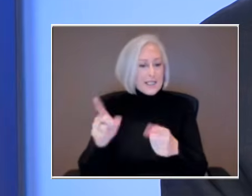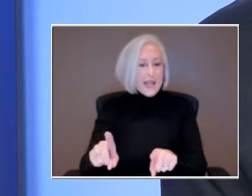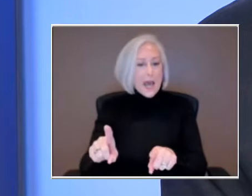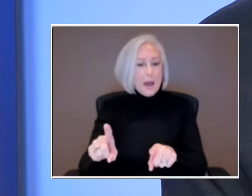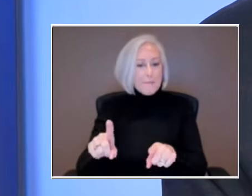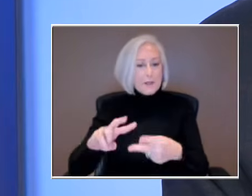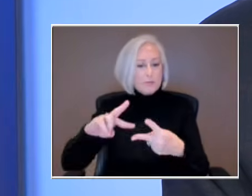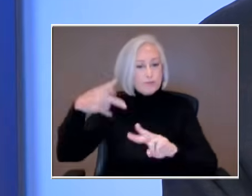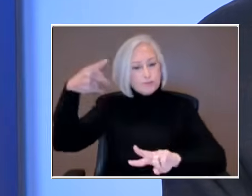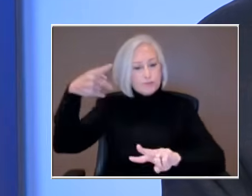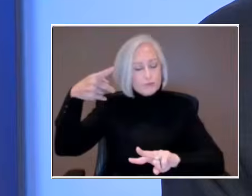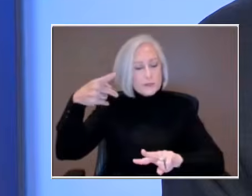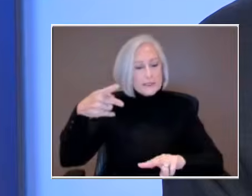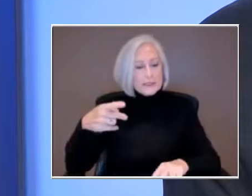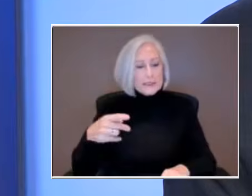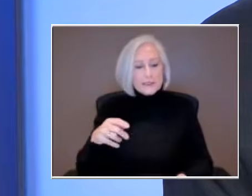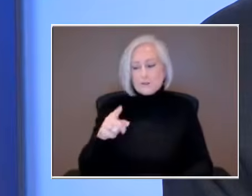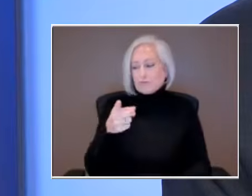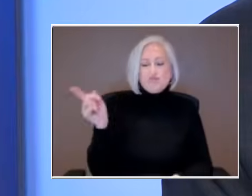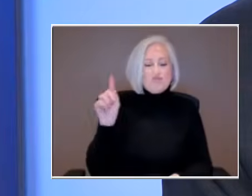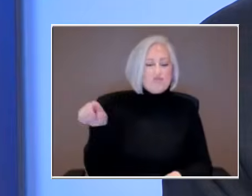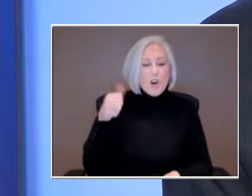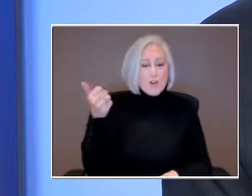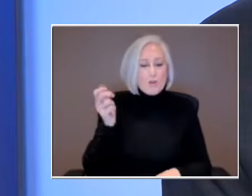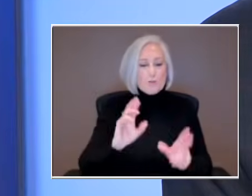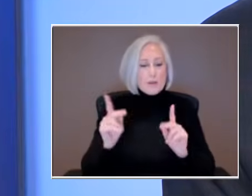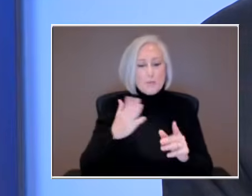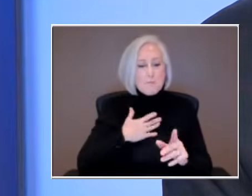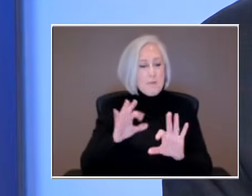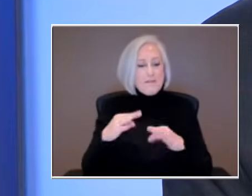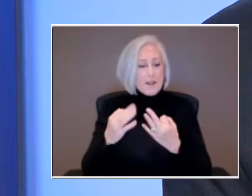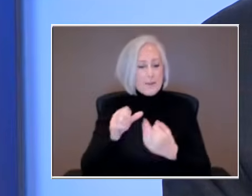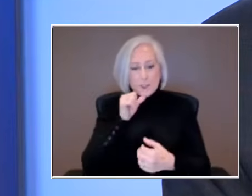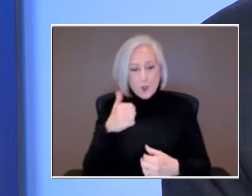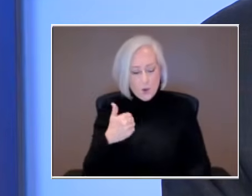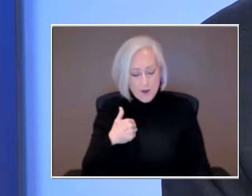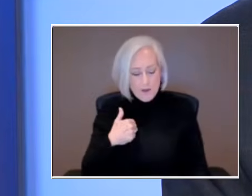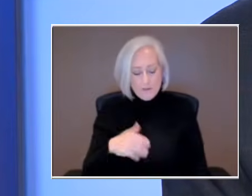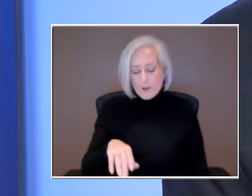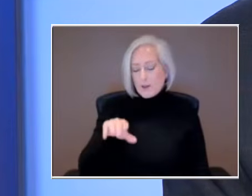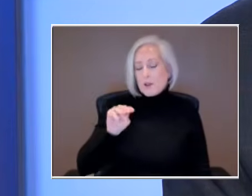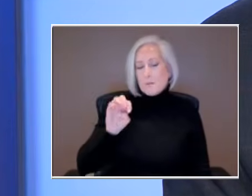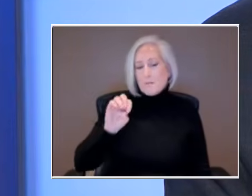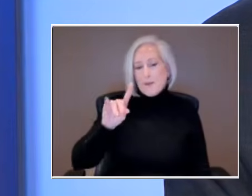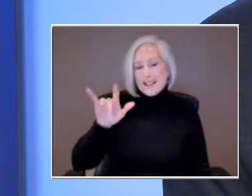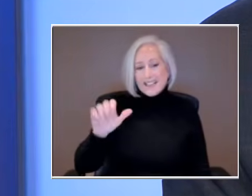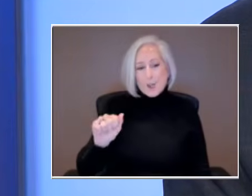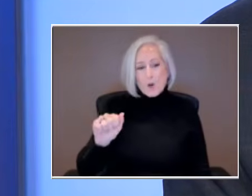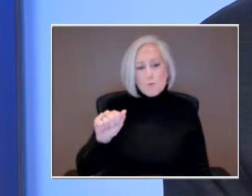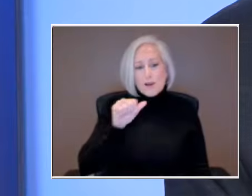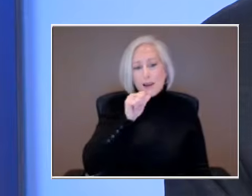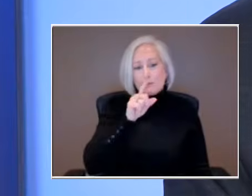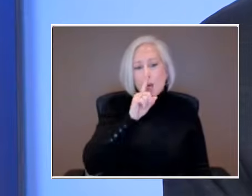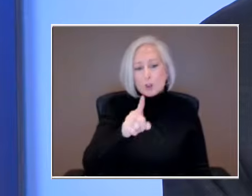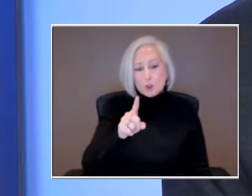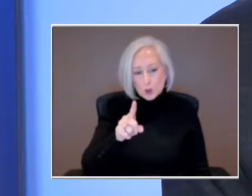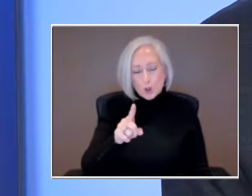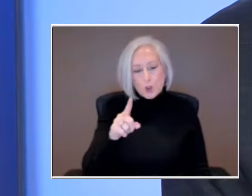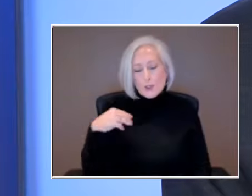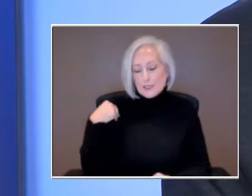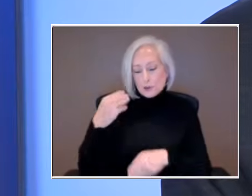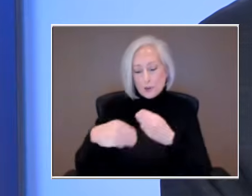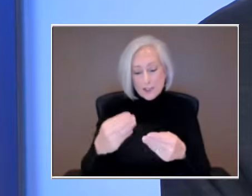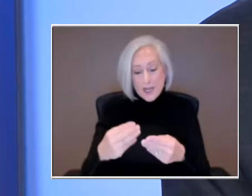that. As far as the melanoma, I don't know if that was genetic or not. I have a relative on both sides that had